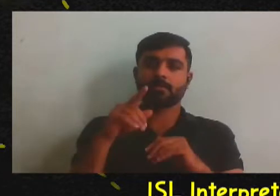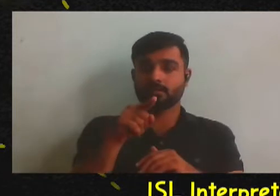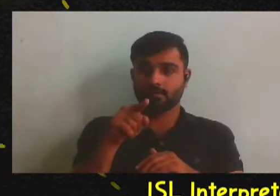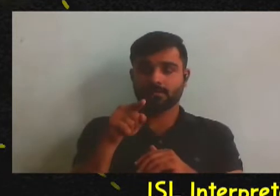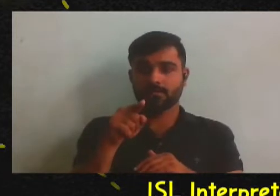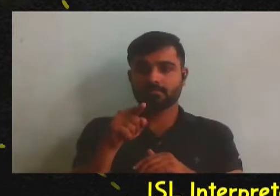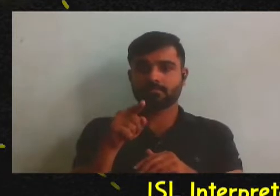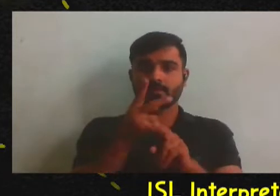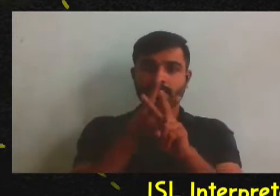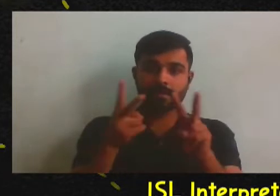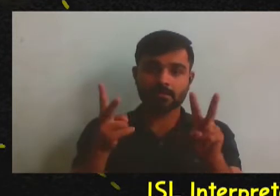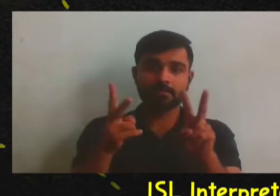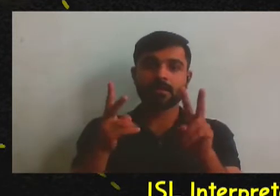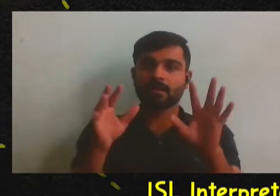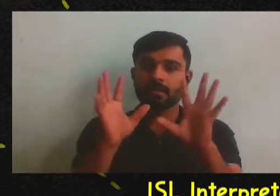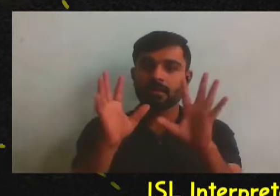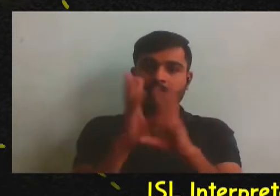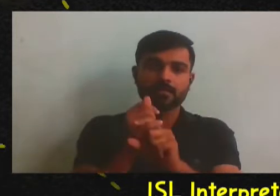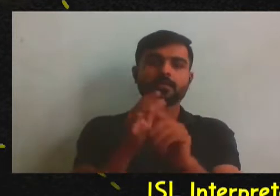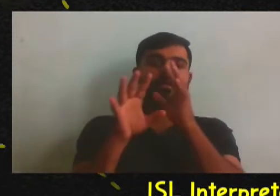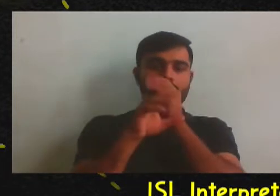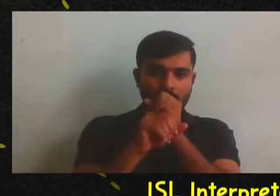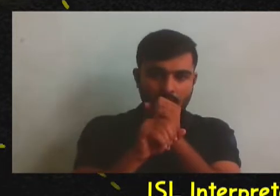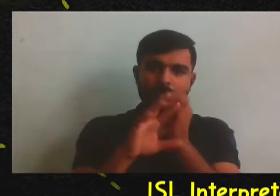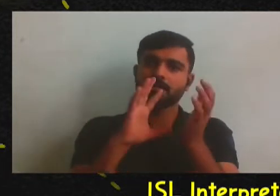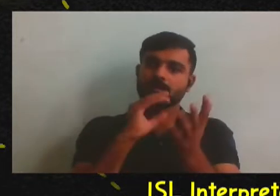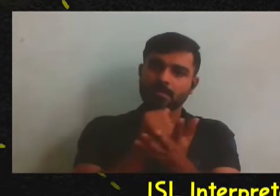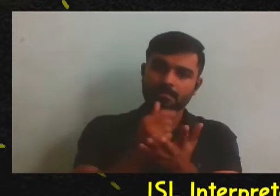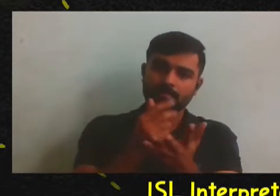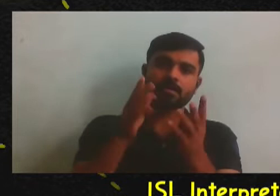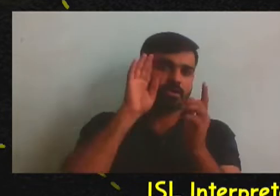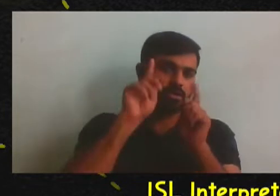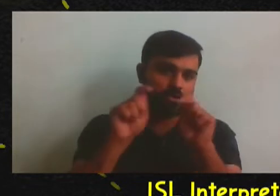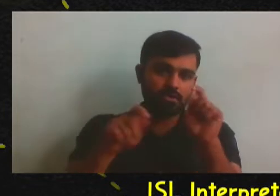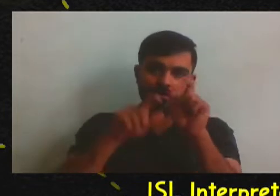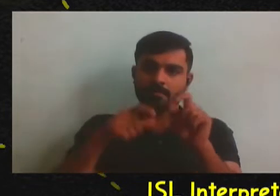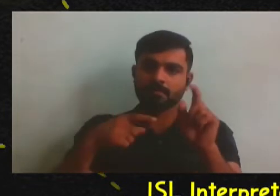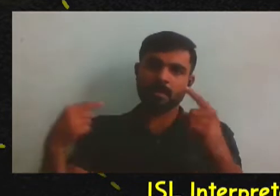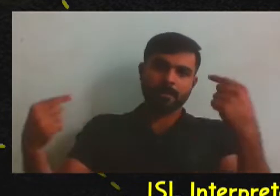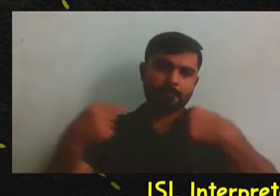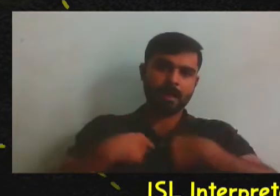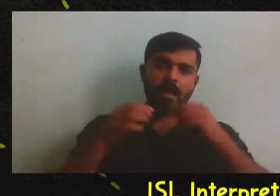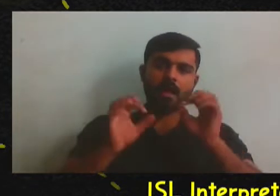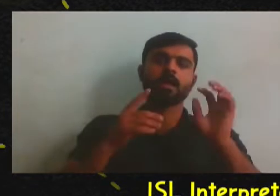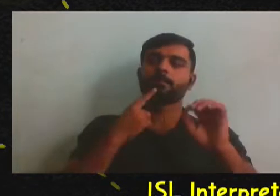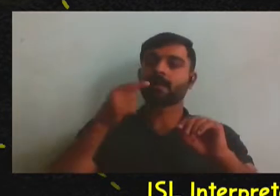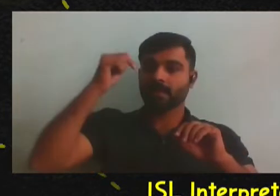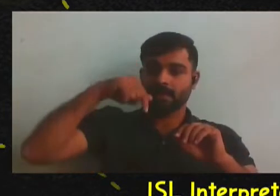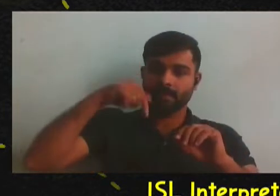it kind of disappears and confidentiality gets guaranteed. It's in the newspaper, nobody can blame you, right? But